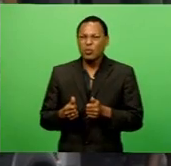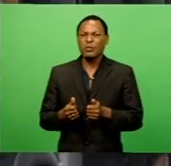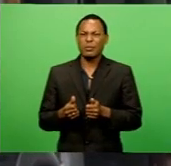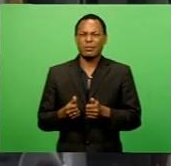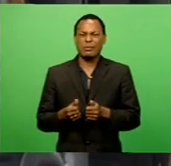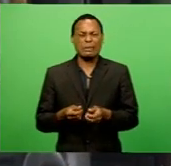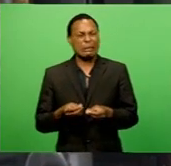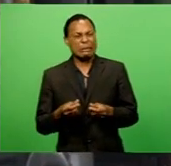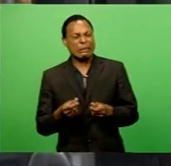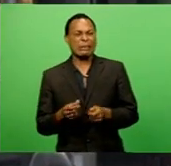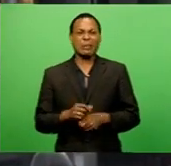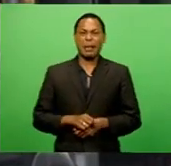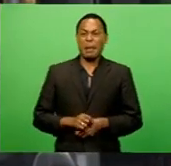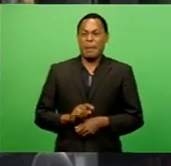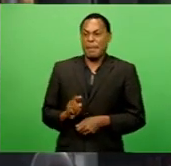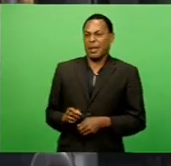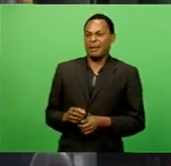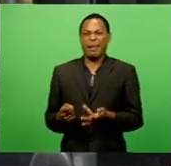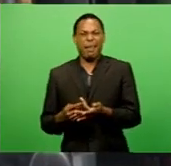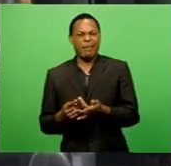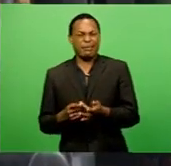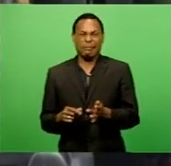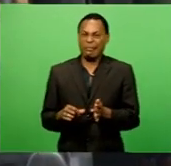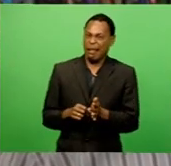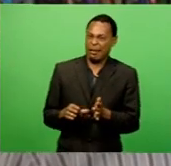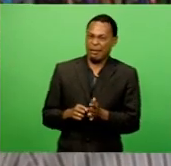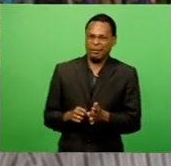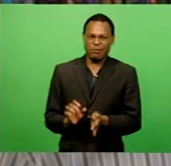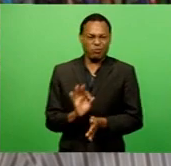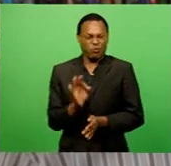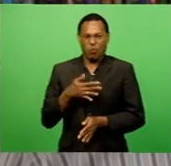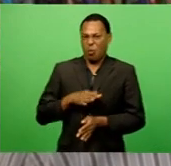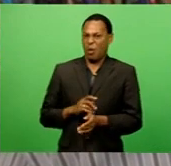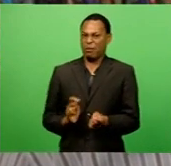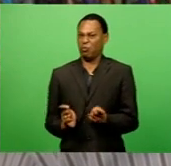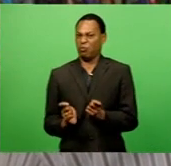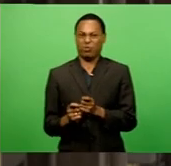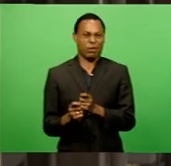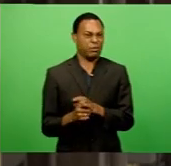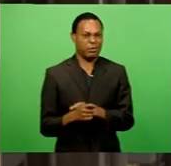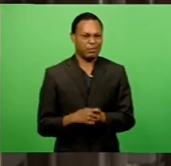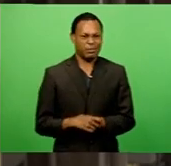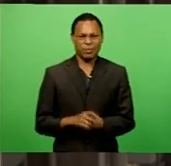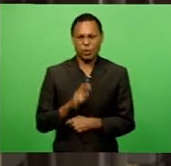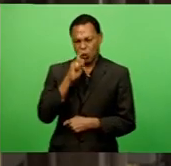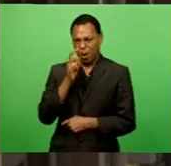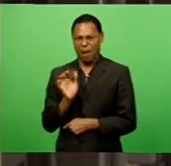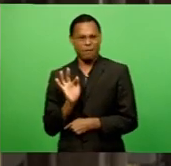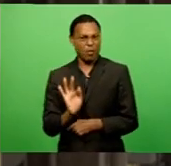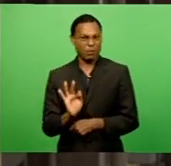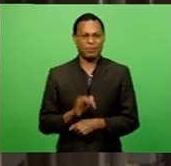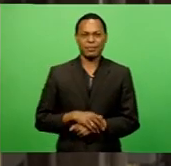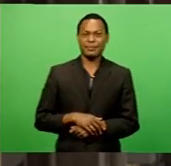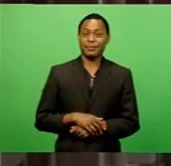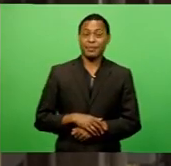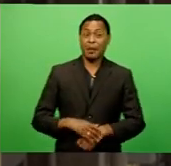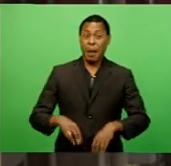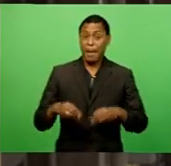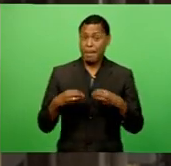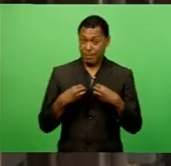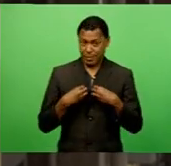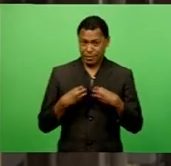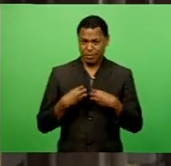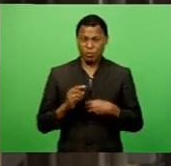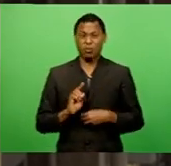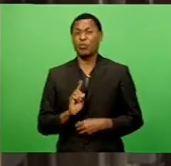or 2 are hard ones that don't want to change anything. But we can't force anyone. Business operators say a slump in